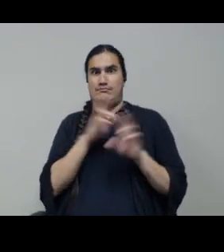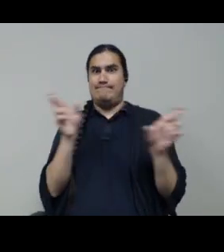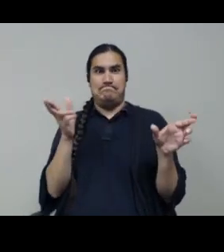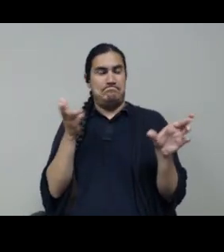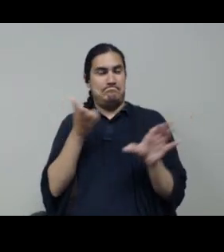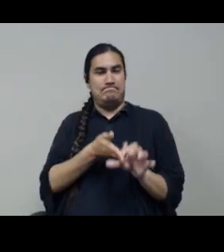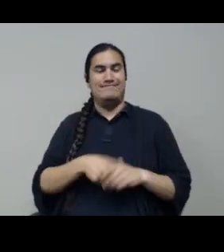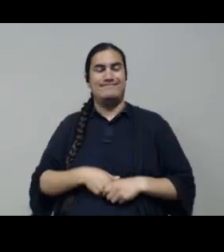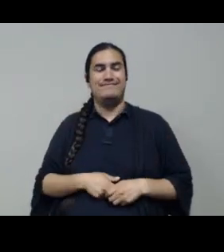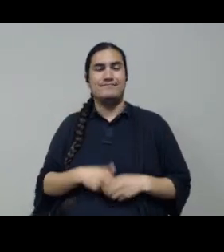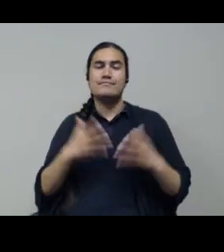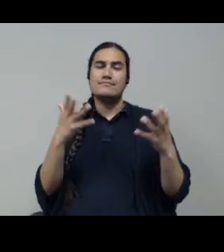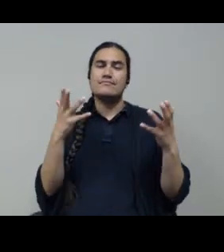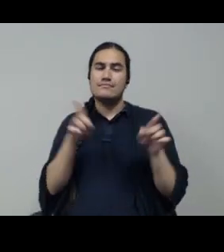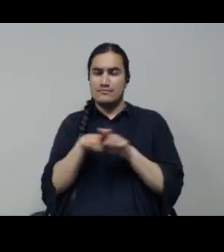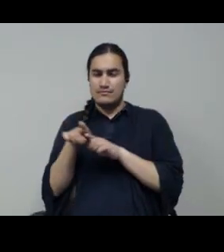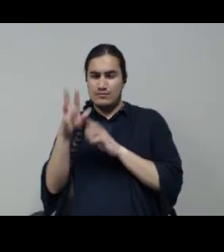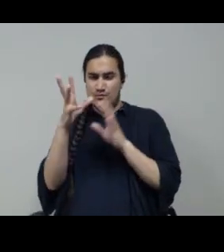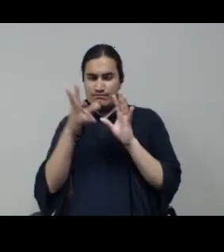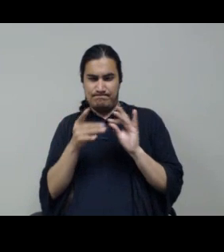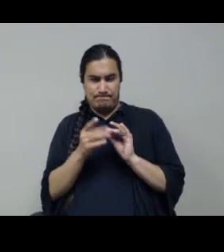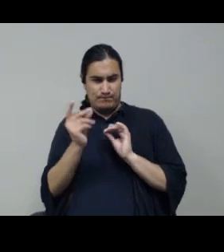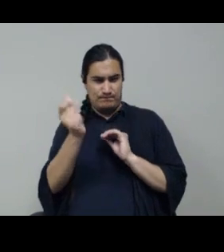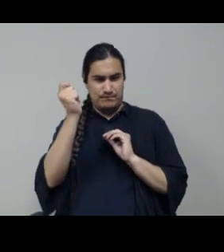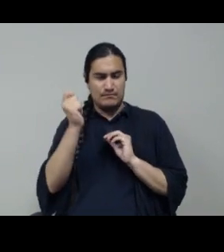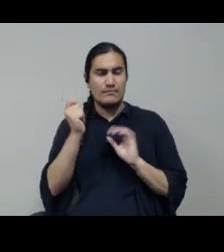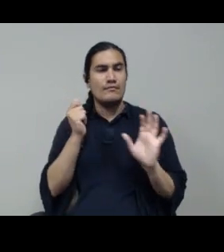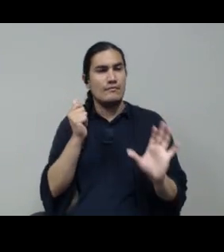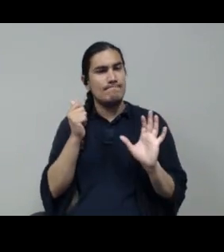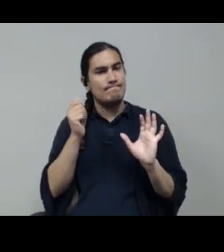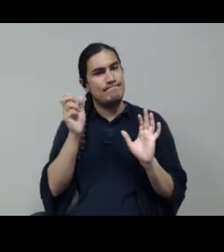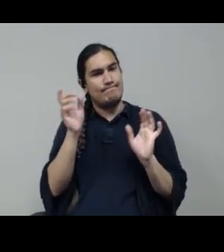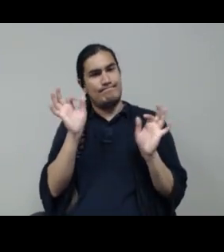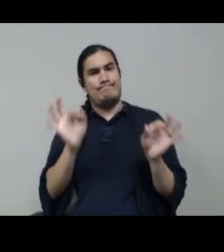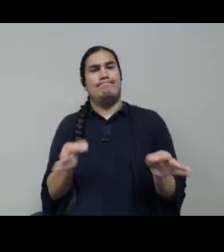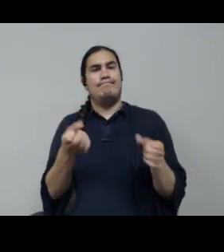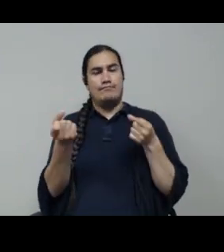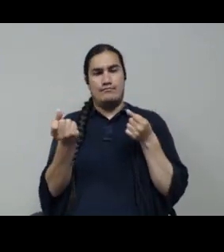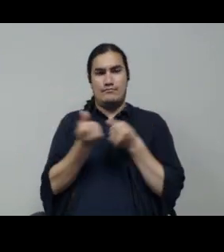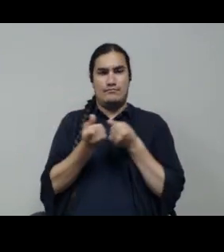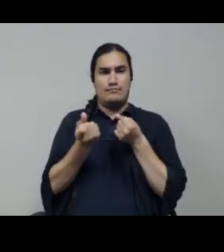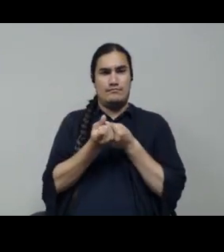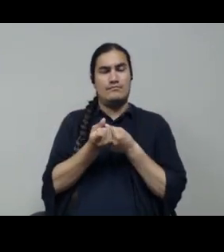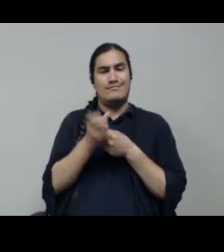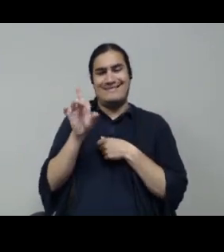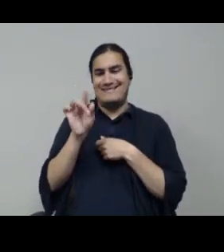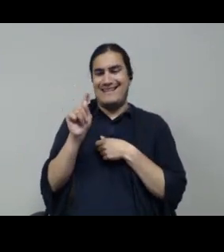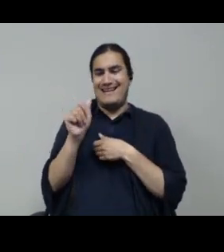I just want to say one quick thing. I certainly support the data